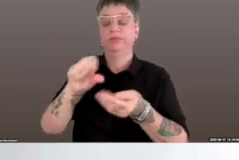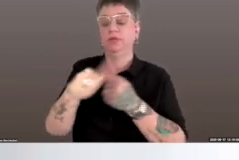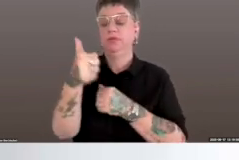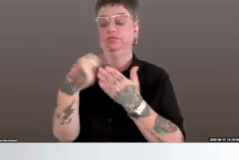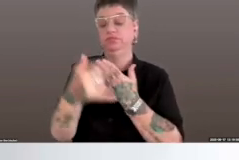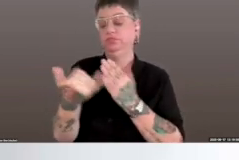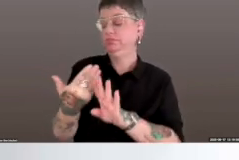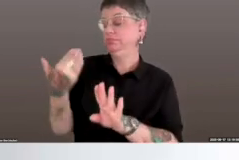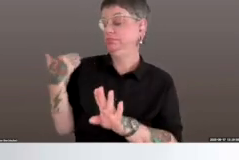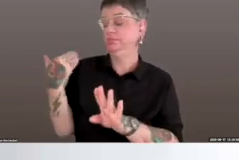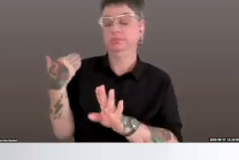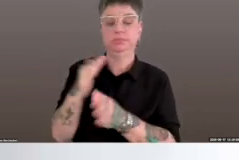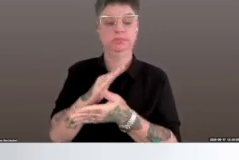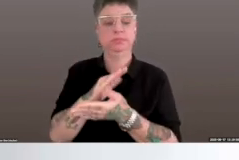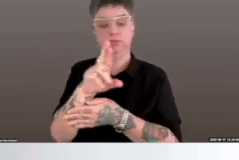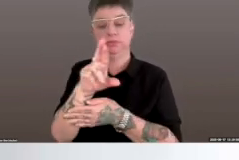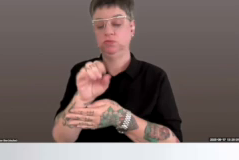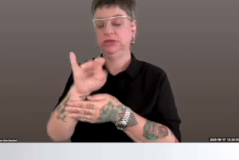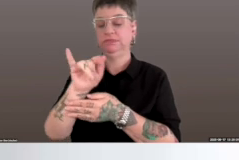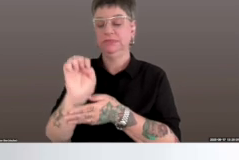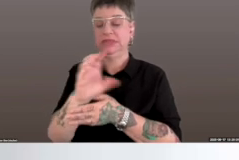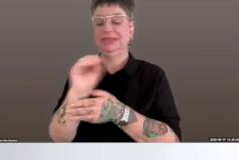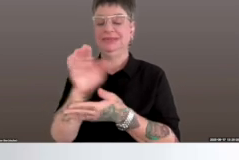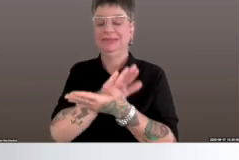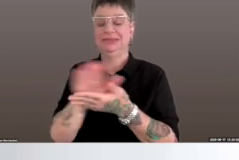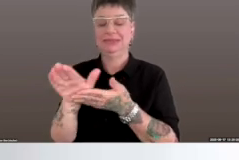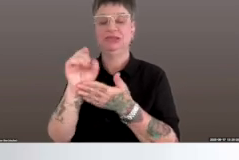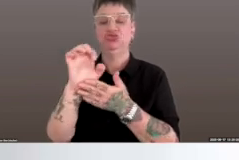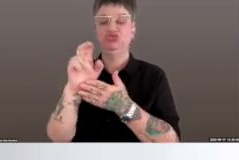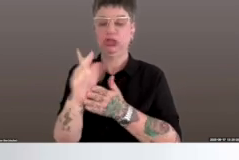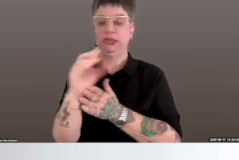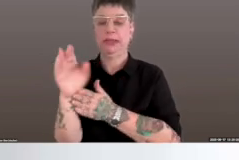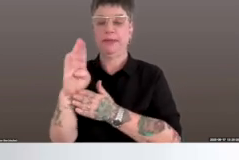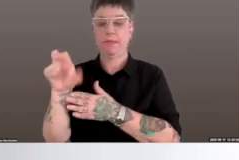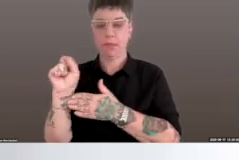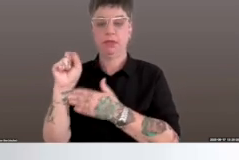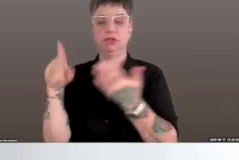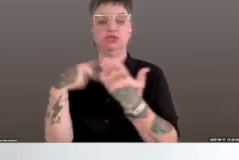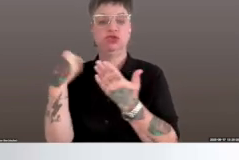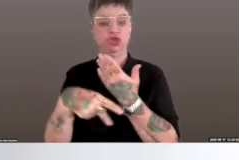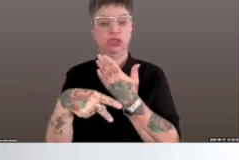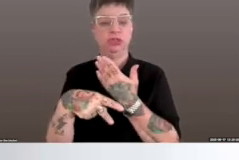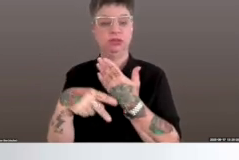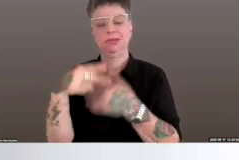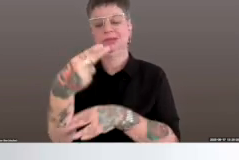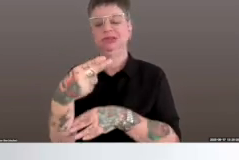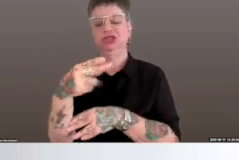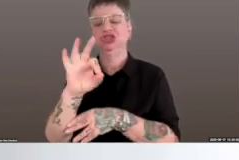Vehicle Rebate Project and the Clean Truck and Bus Voucher Incentive Project, also known as